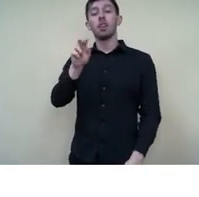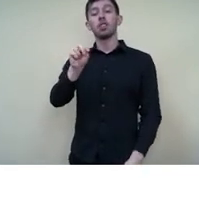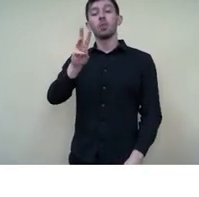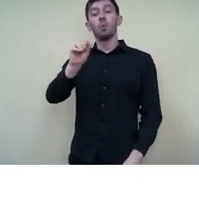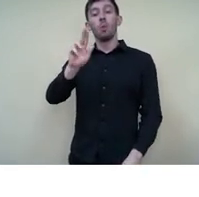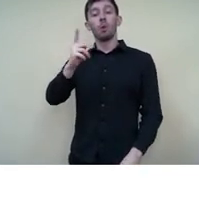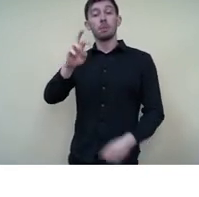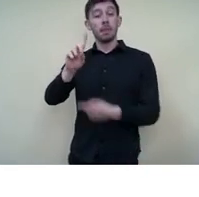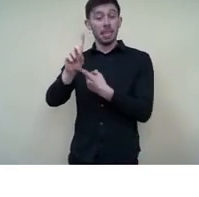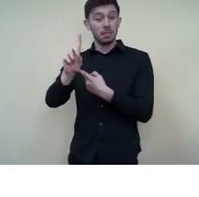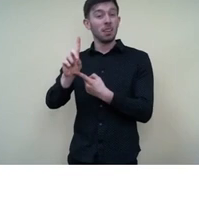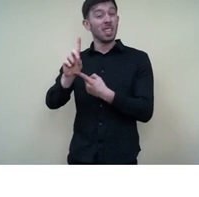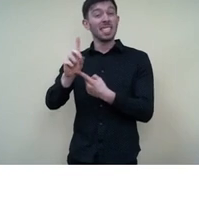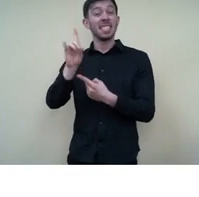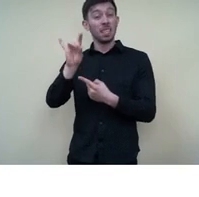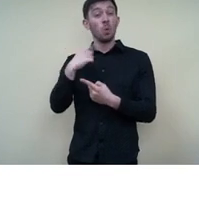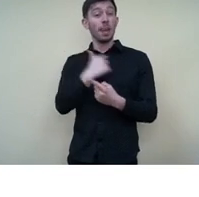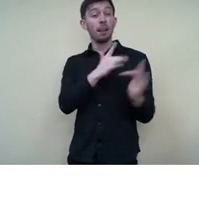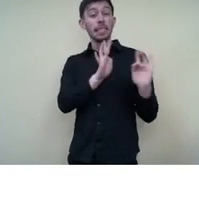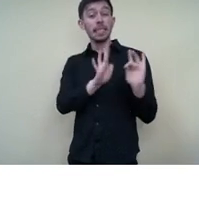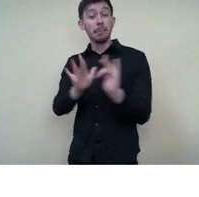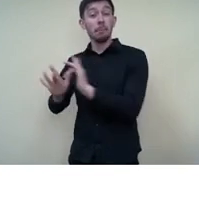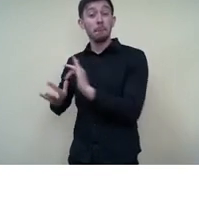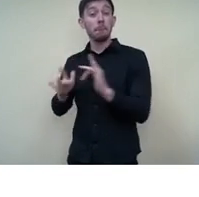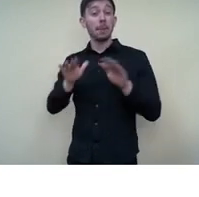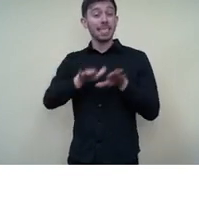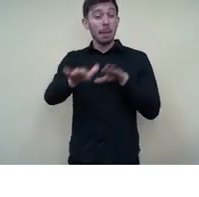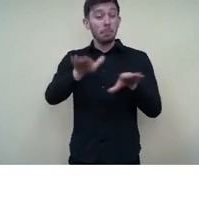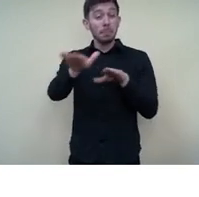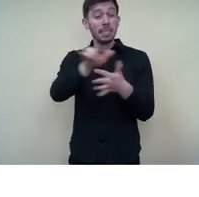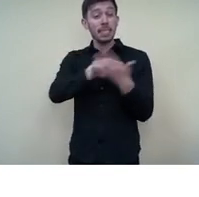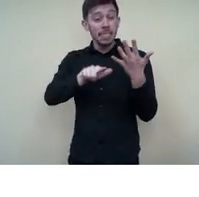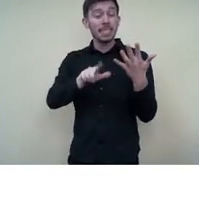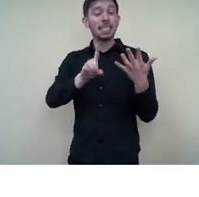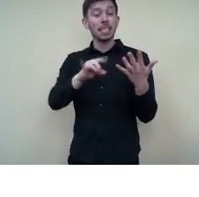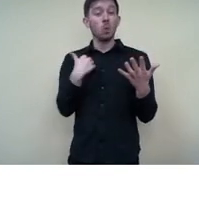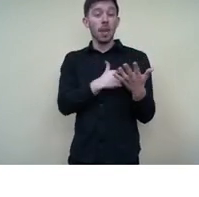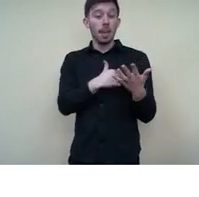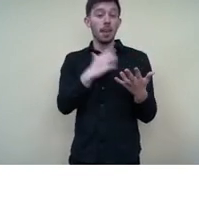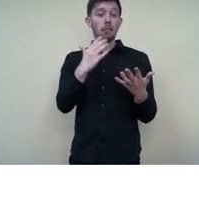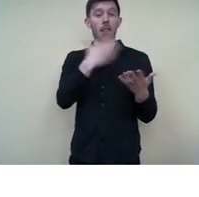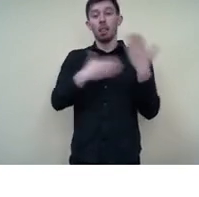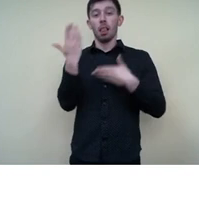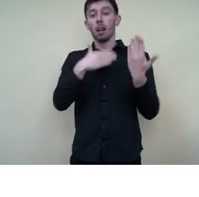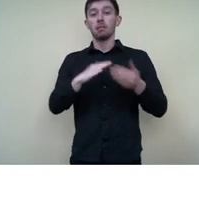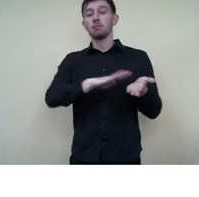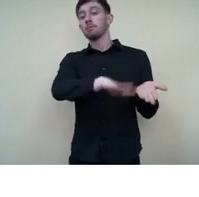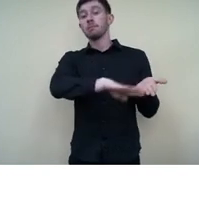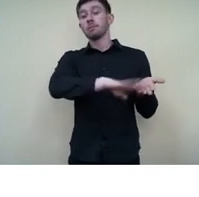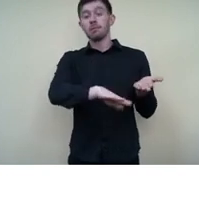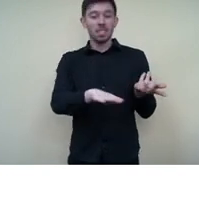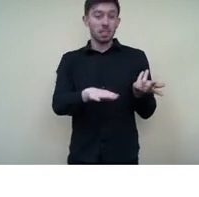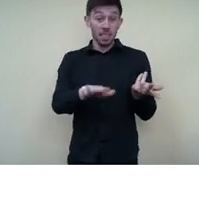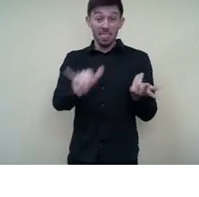corners cut? How could we do something so quickly without cutting some corners, without skipping some regulations? Was it safe? Was